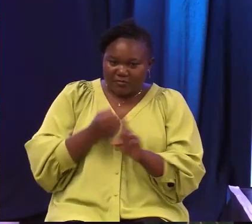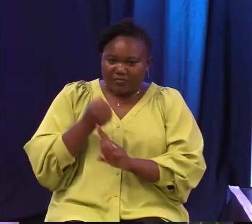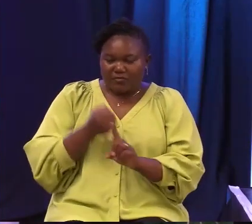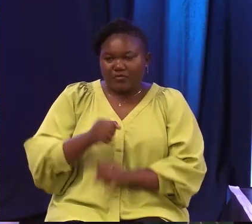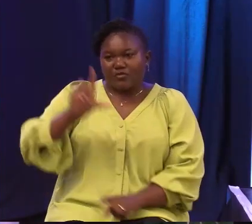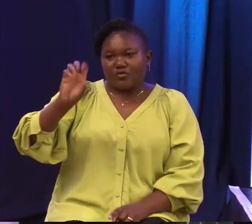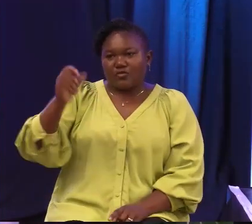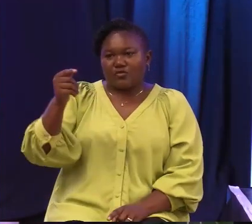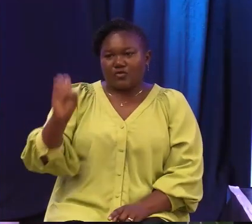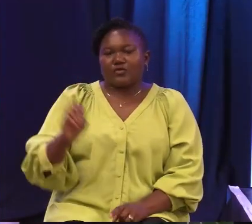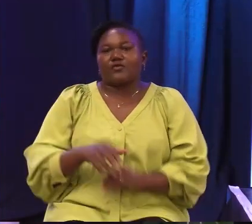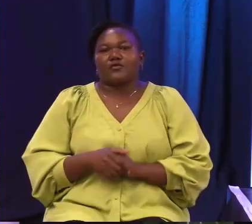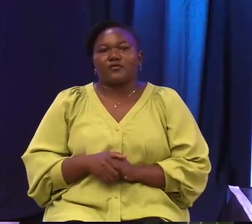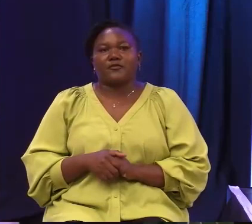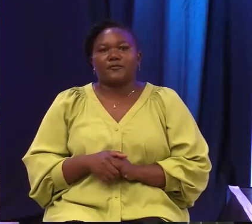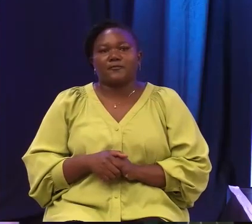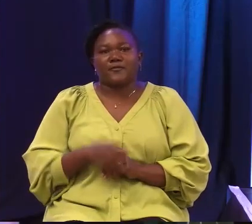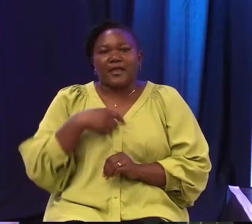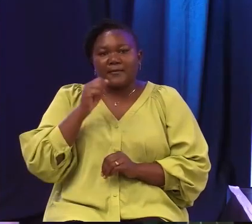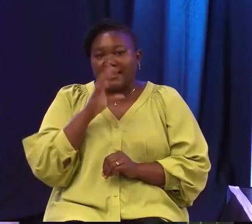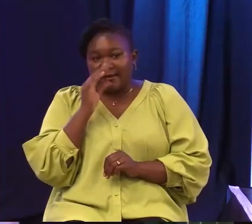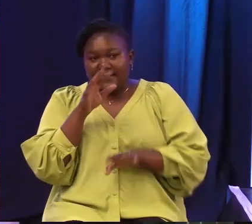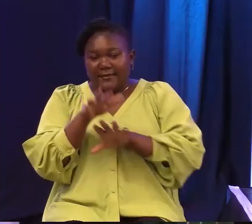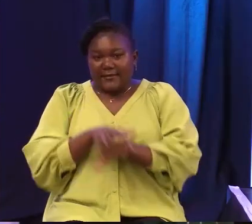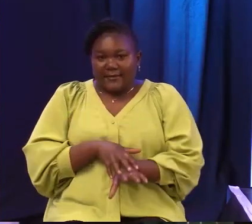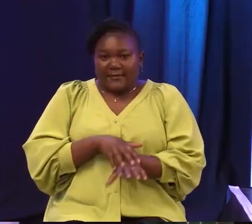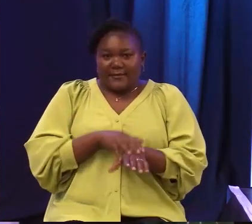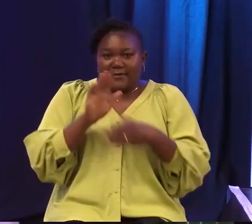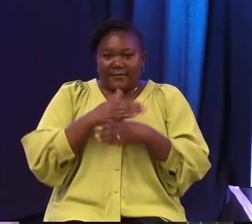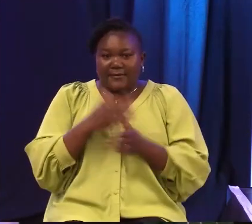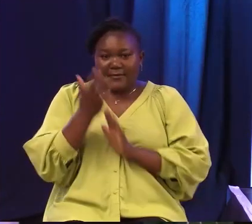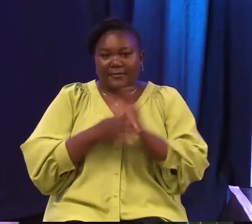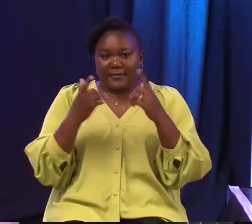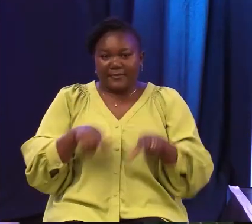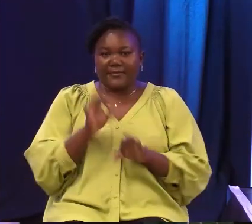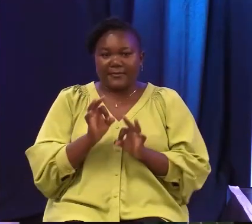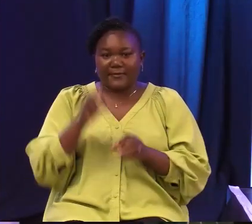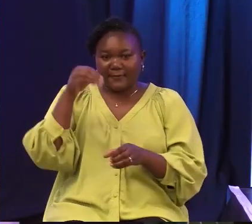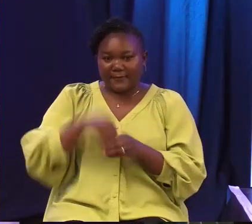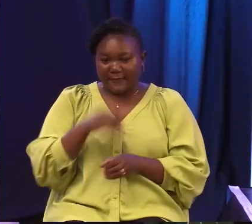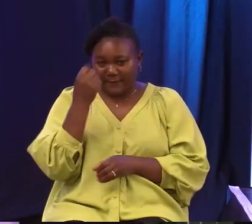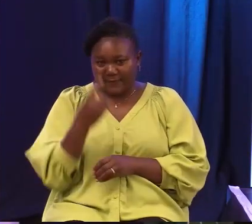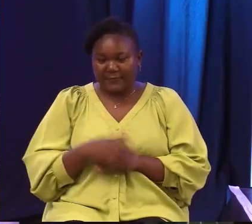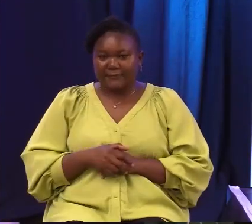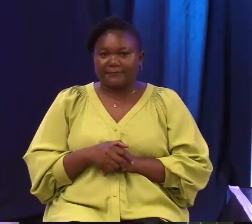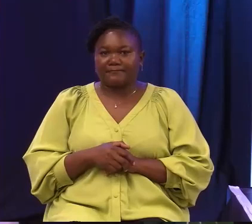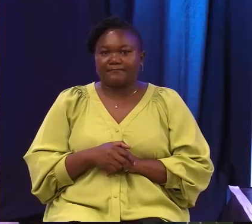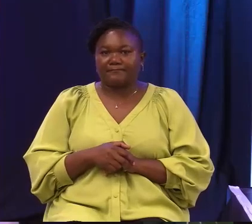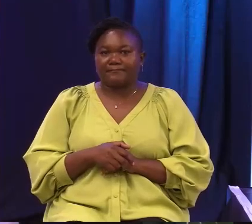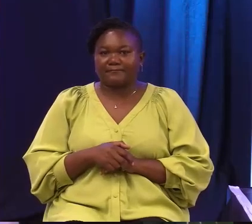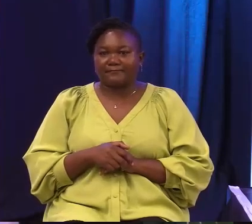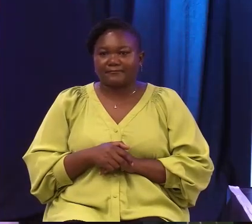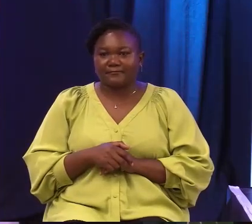logo. Maybe I speak a bit slower to make it possible that our sign language interpreter also would like to